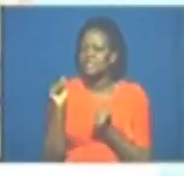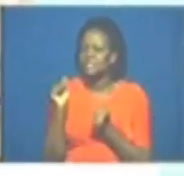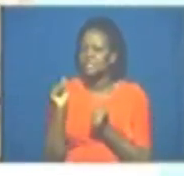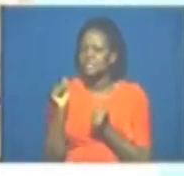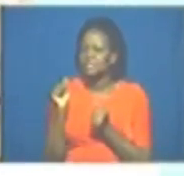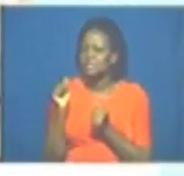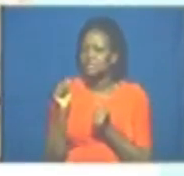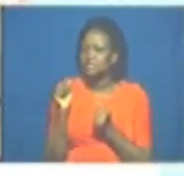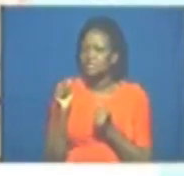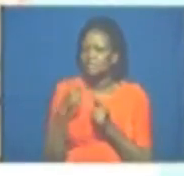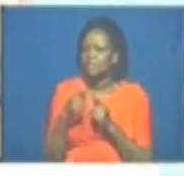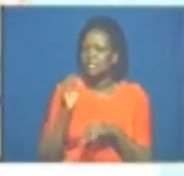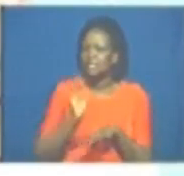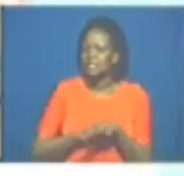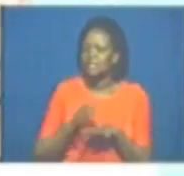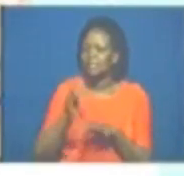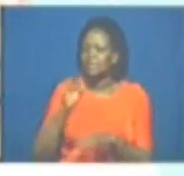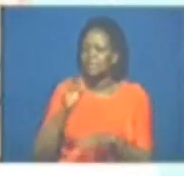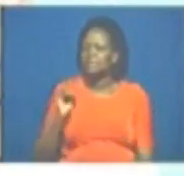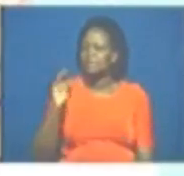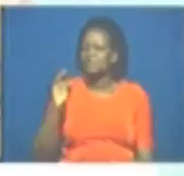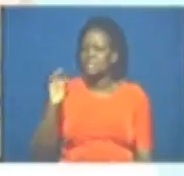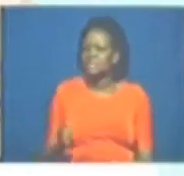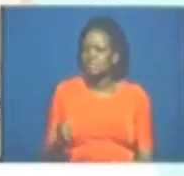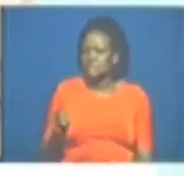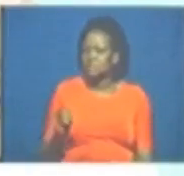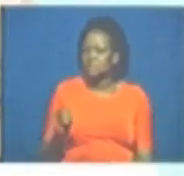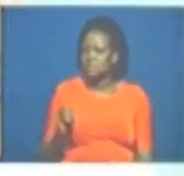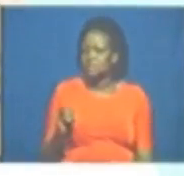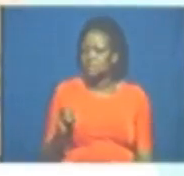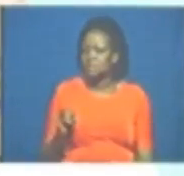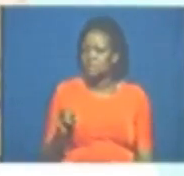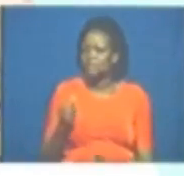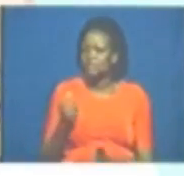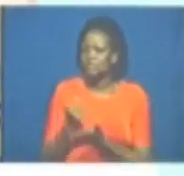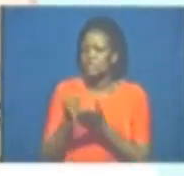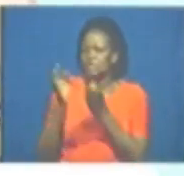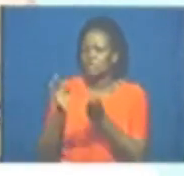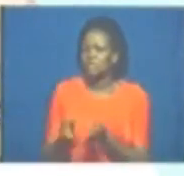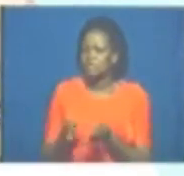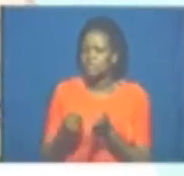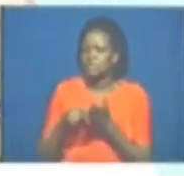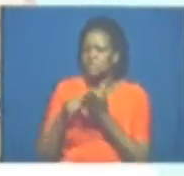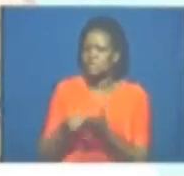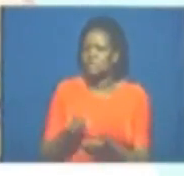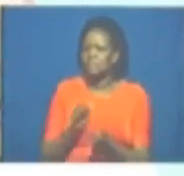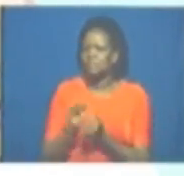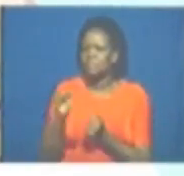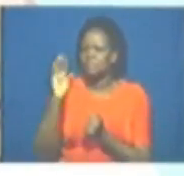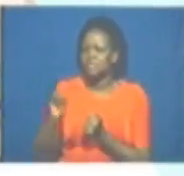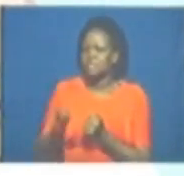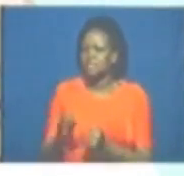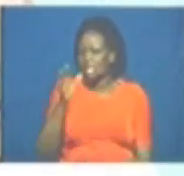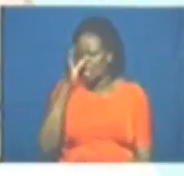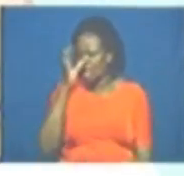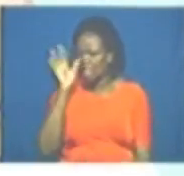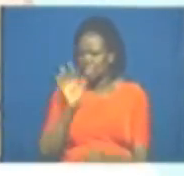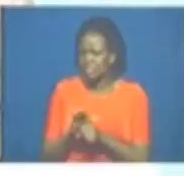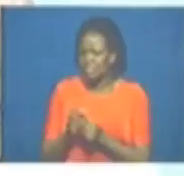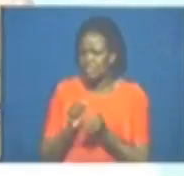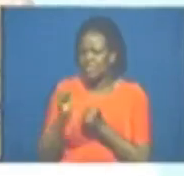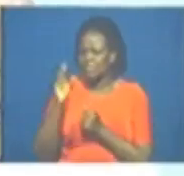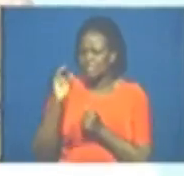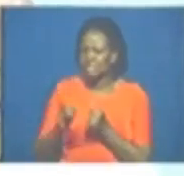getting close to 30% of the audited accounts. Of course, they keep on insisting it's 15%, which is a lie. It's not 15%. It's